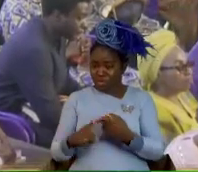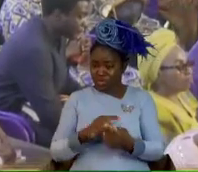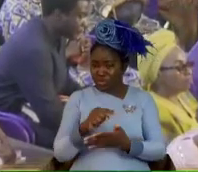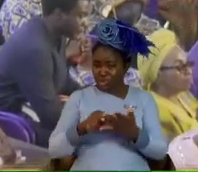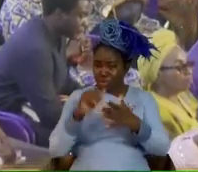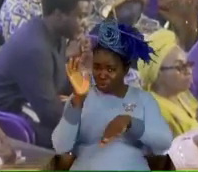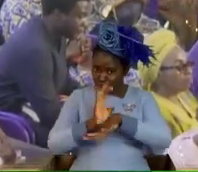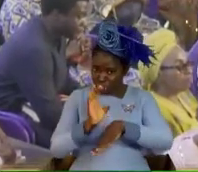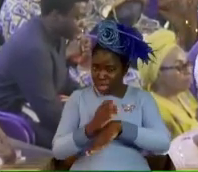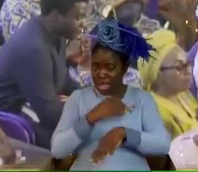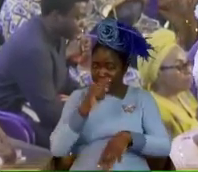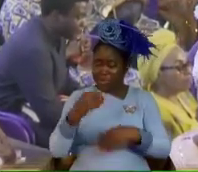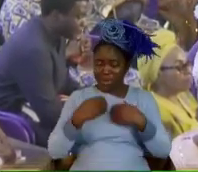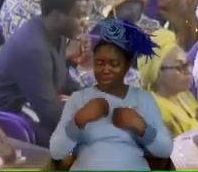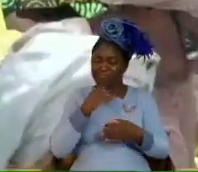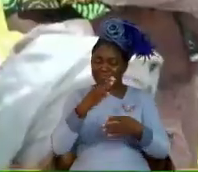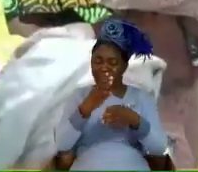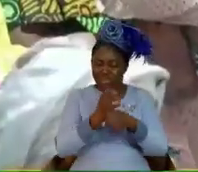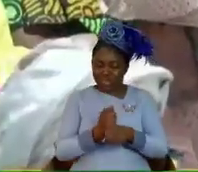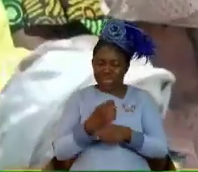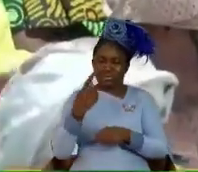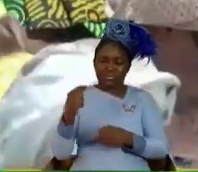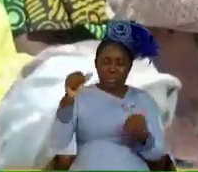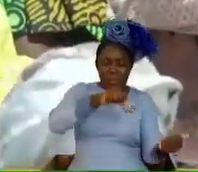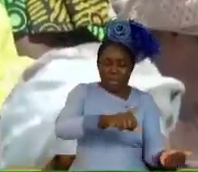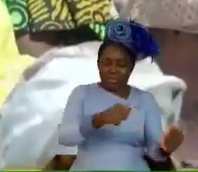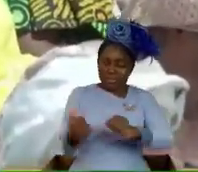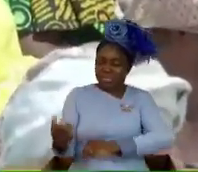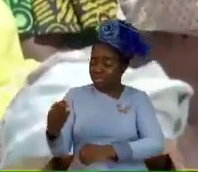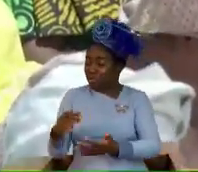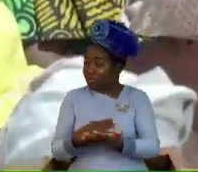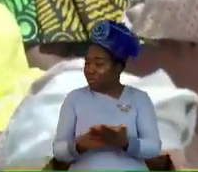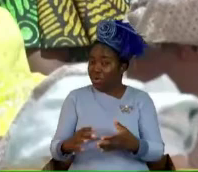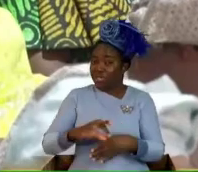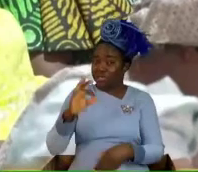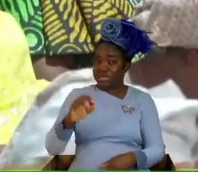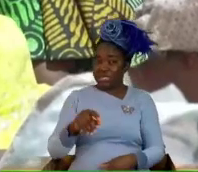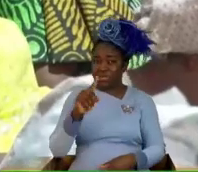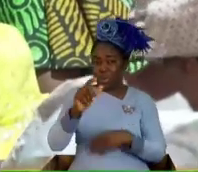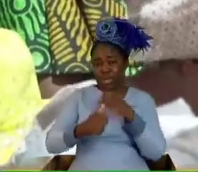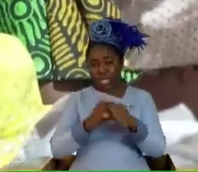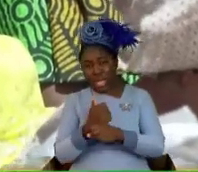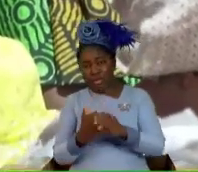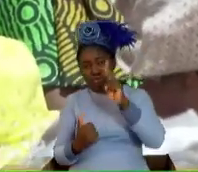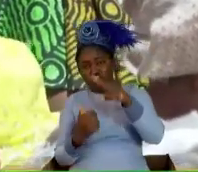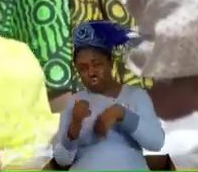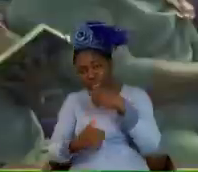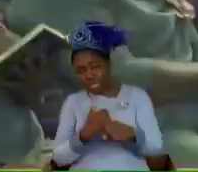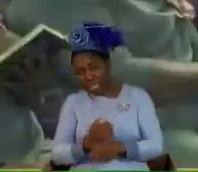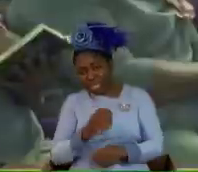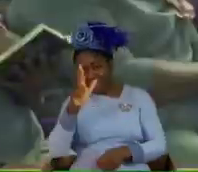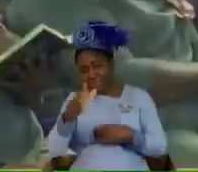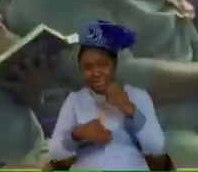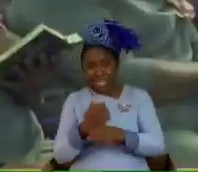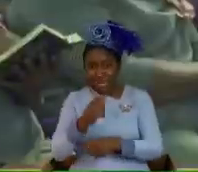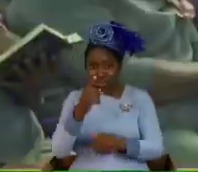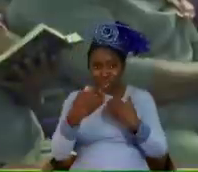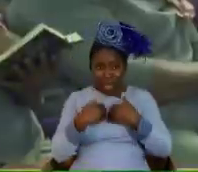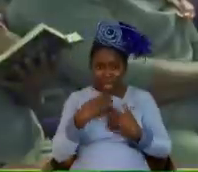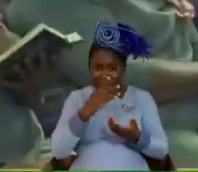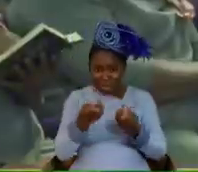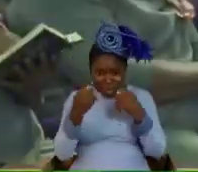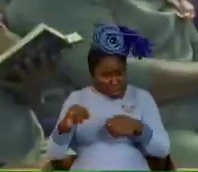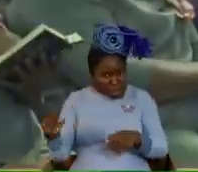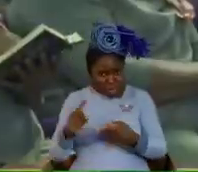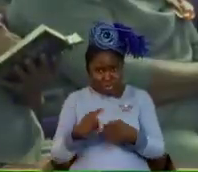2 years, 3 years. It's a tragedy. You need to